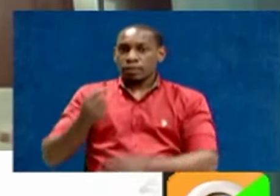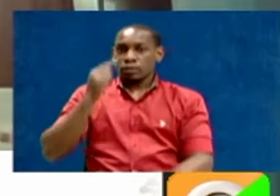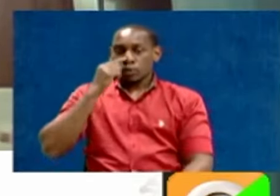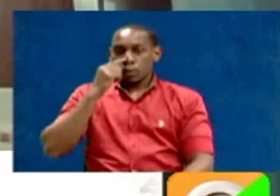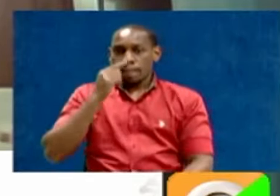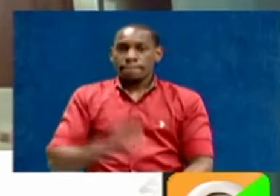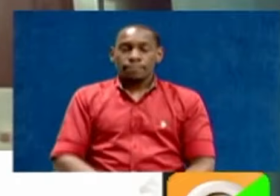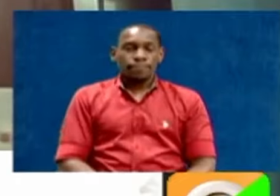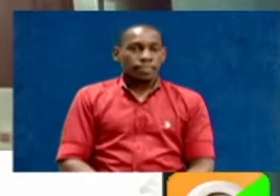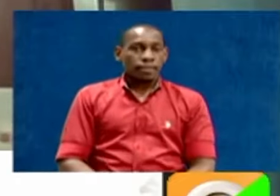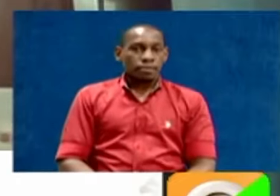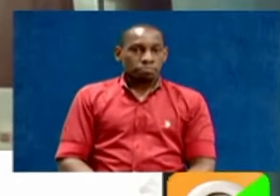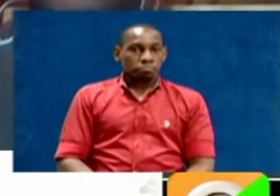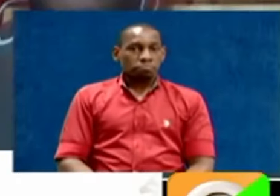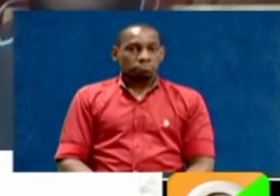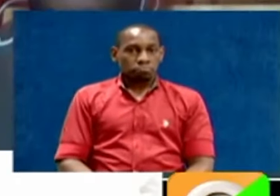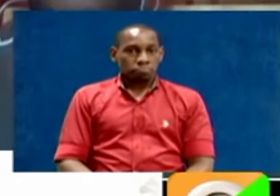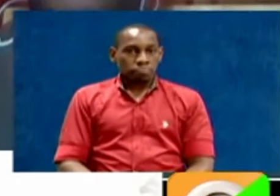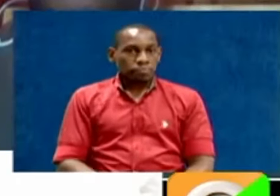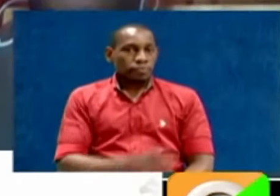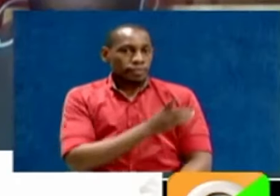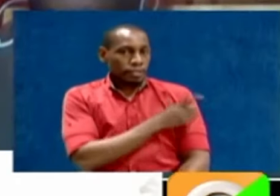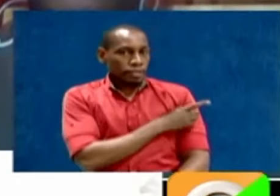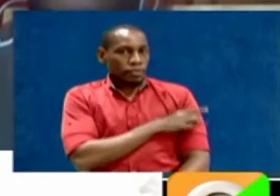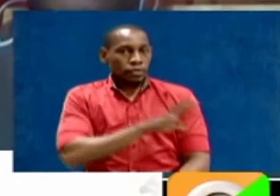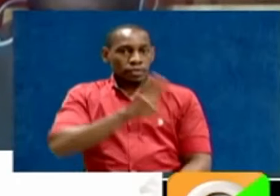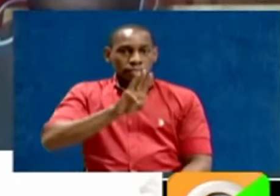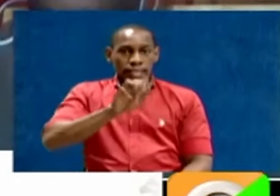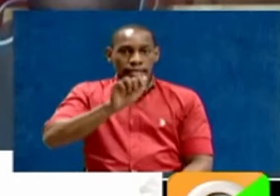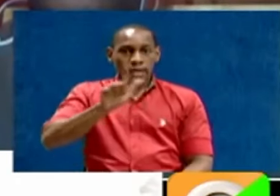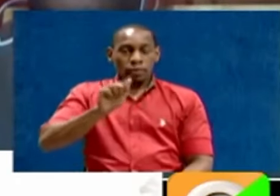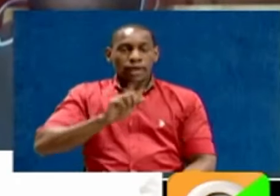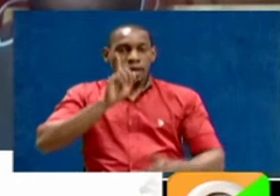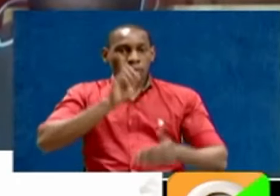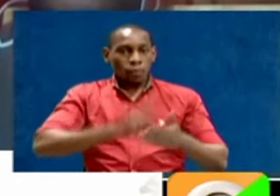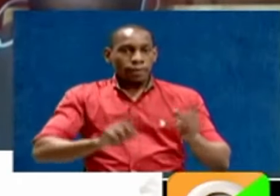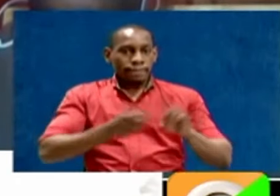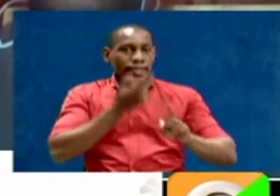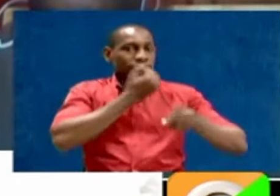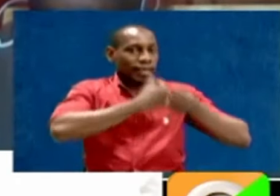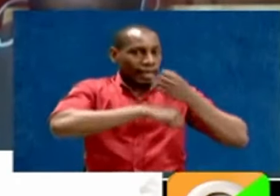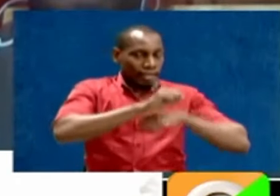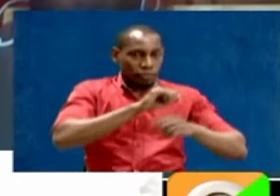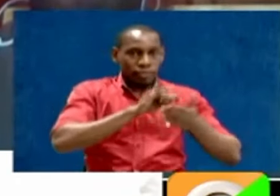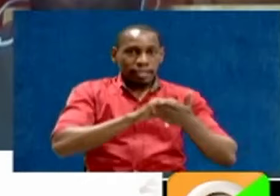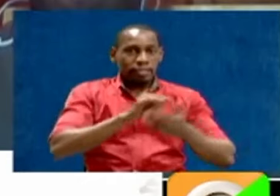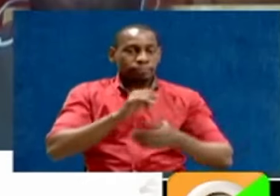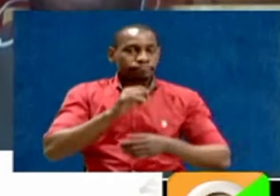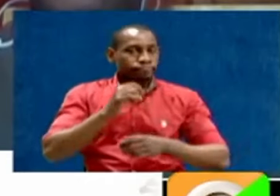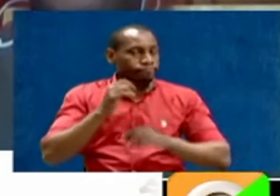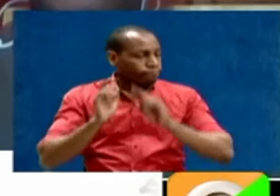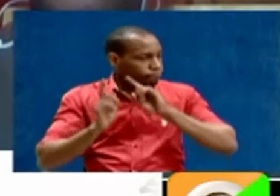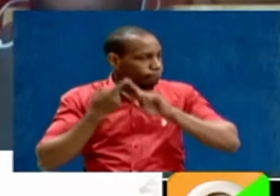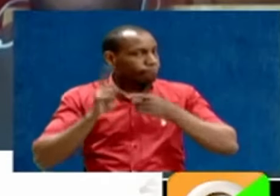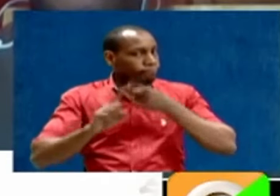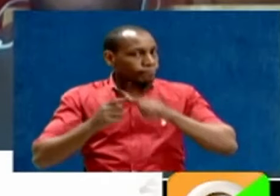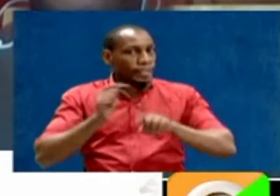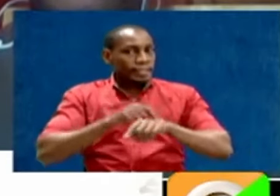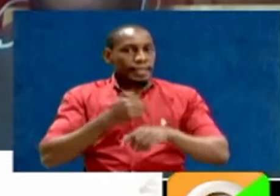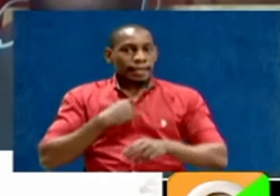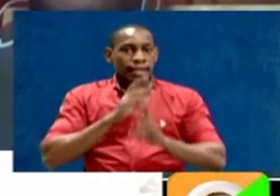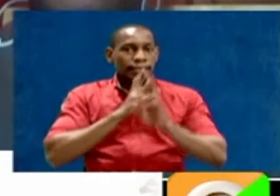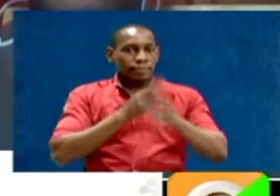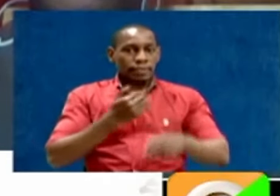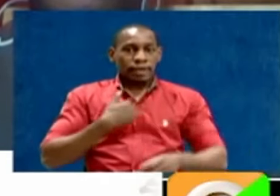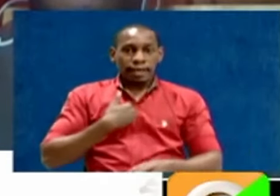home. Mm-hmm. Dr. Amakove, what was the first thing that came to your mind when you got the results?